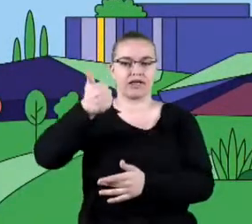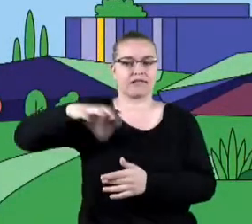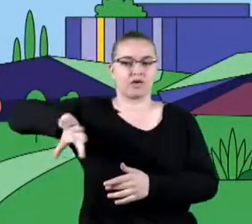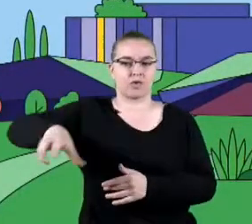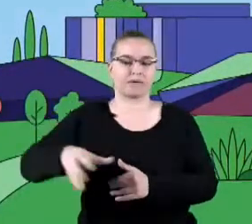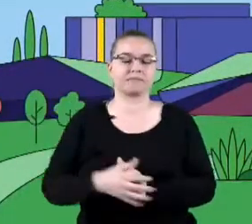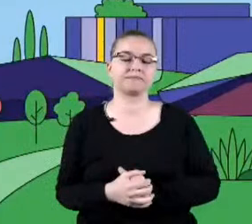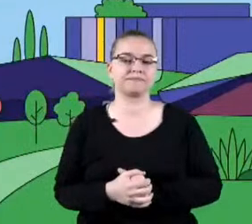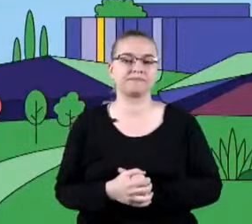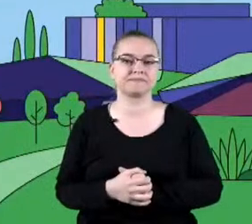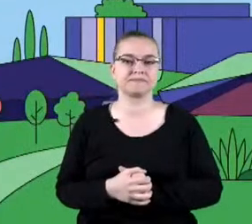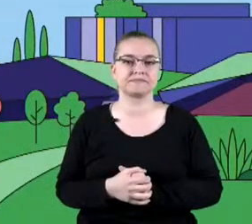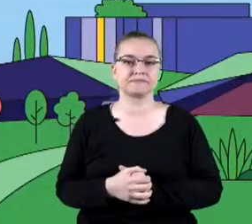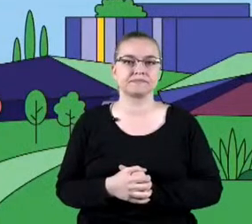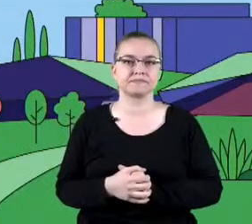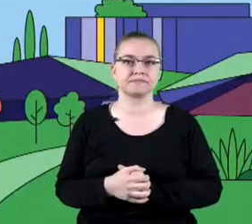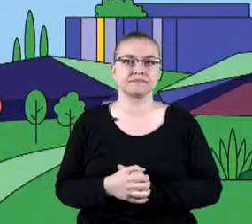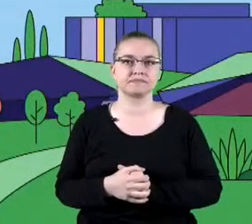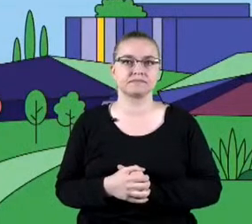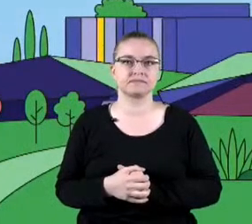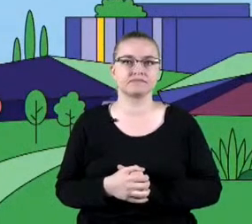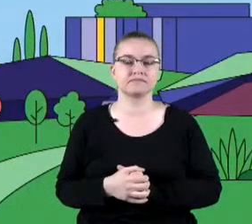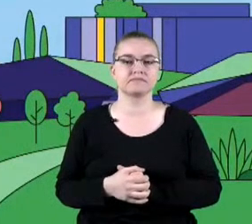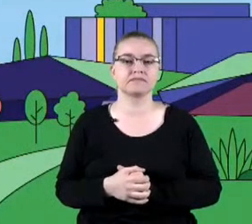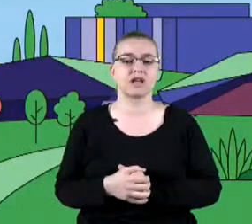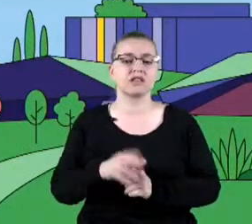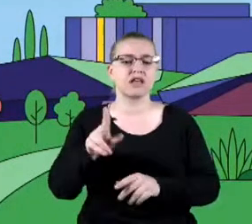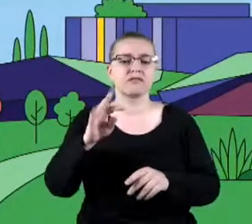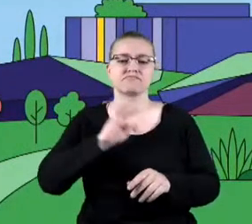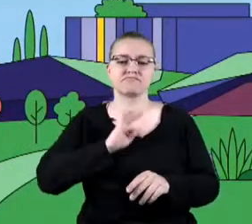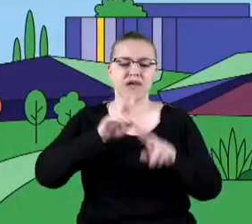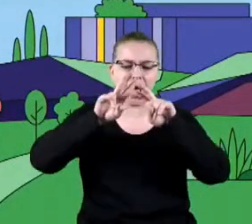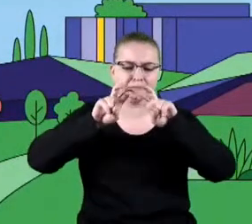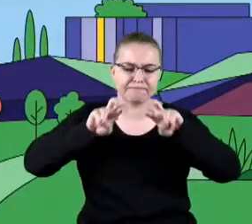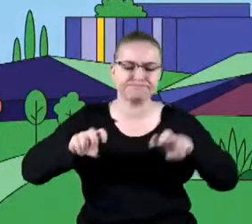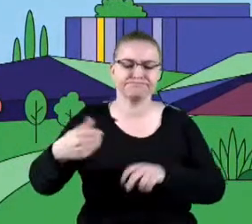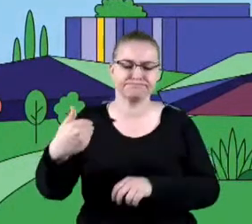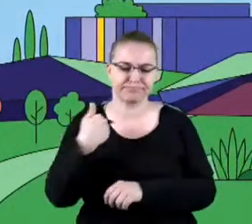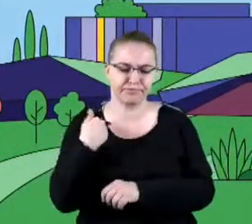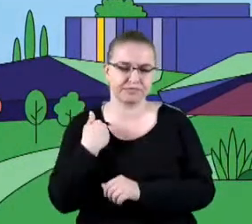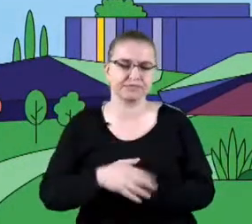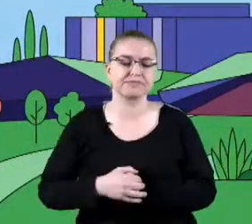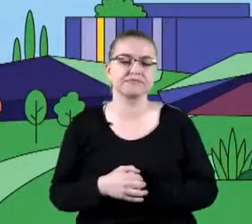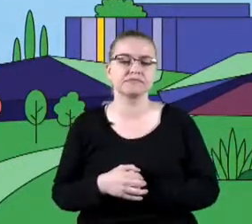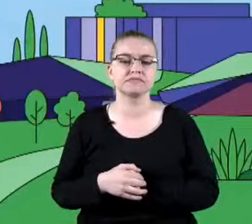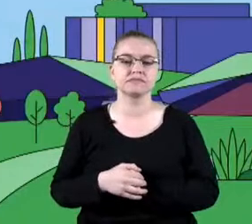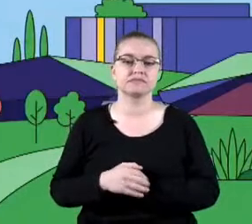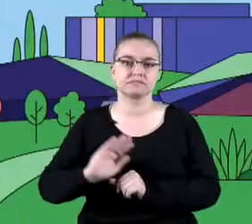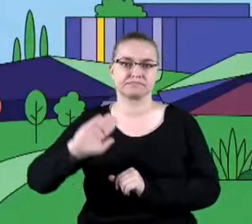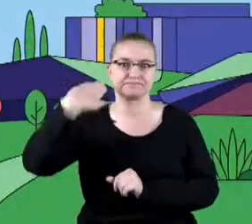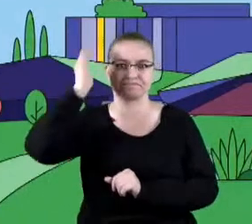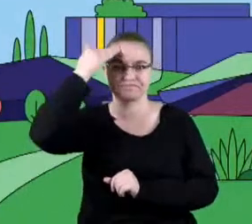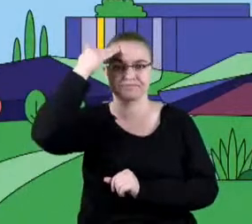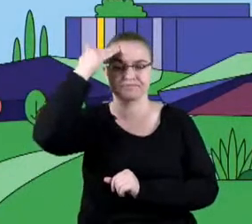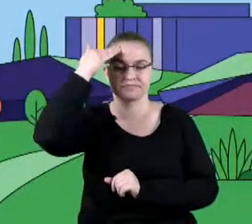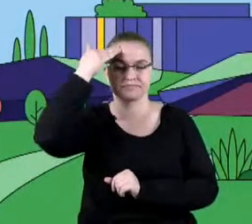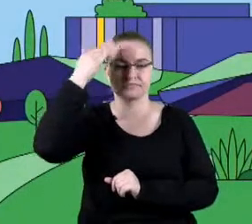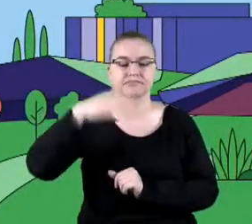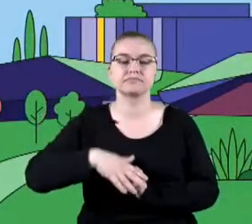From the diagnostic that we have done, we identified our vulnerabilities